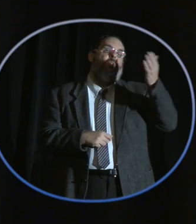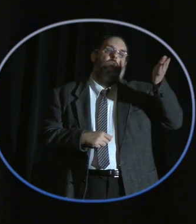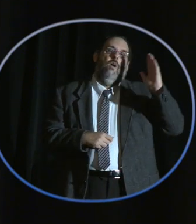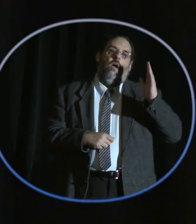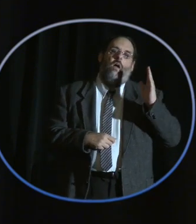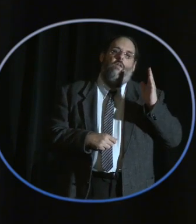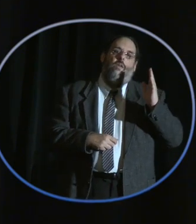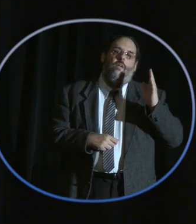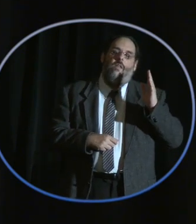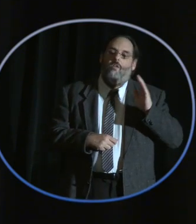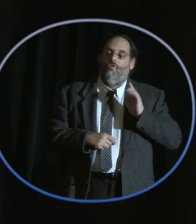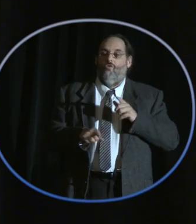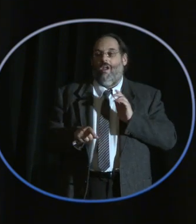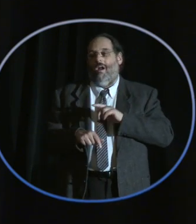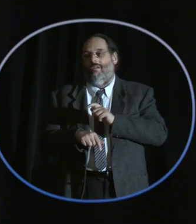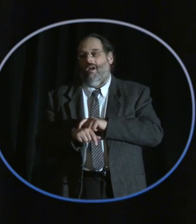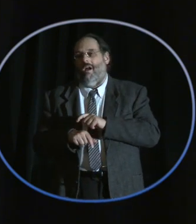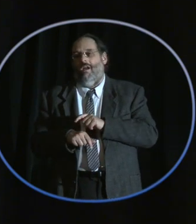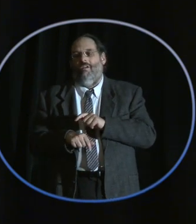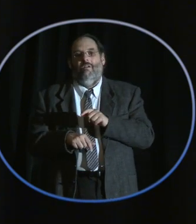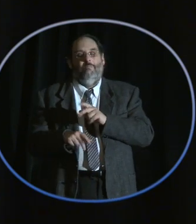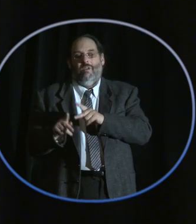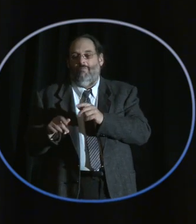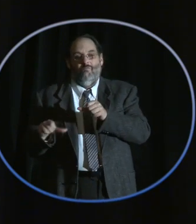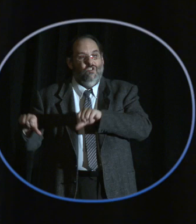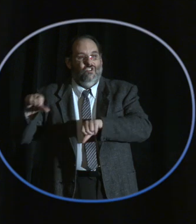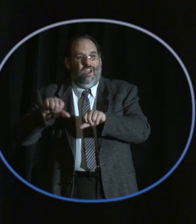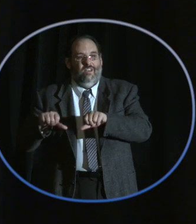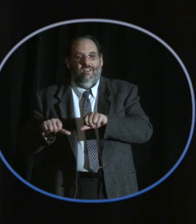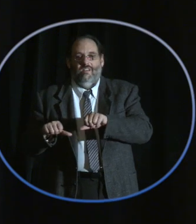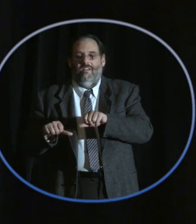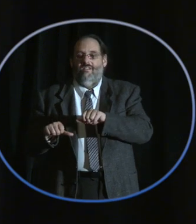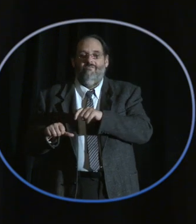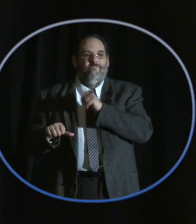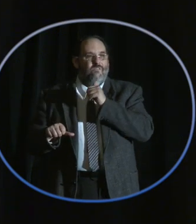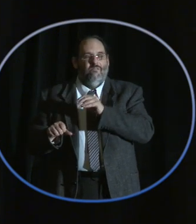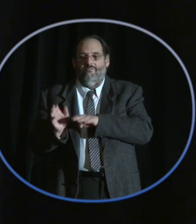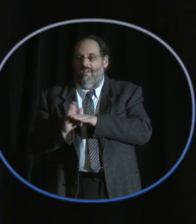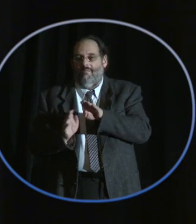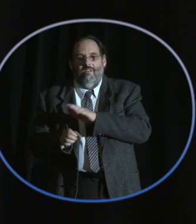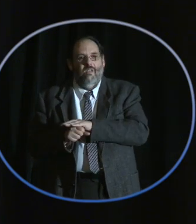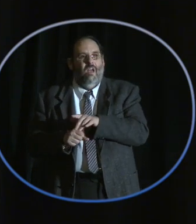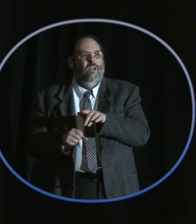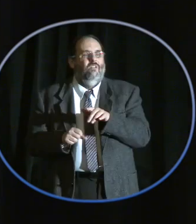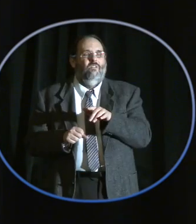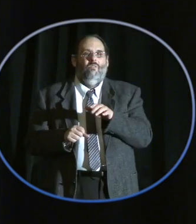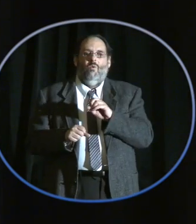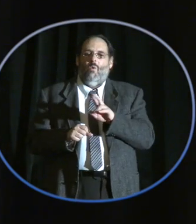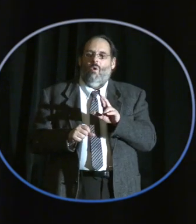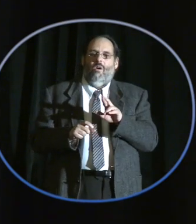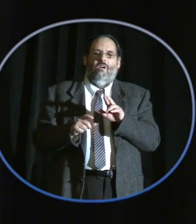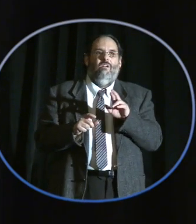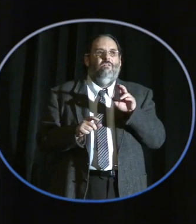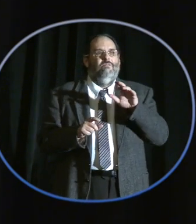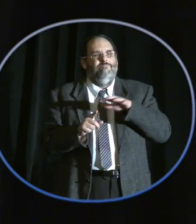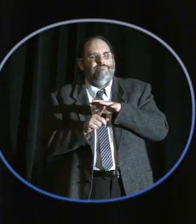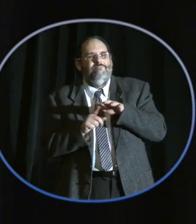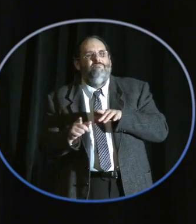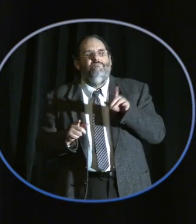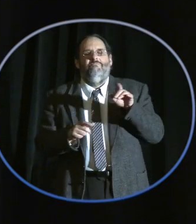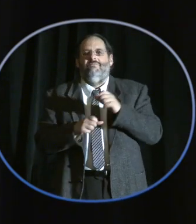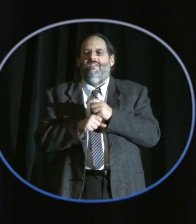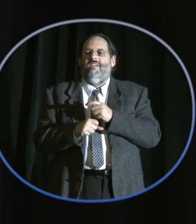in our time, those long rejected through their own development and the climate created by thee,